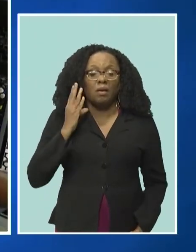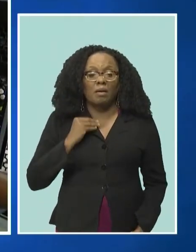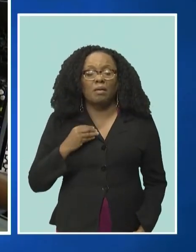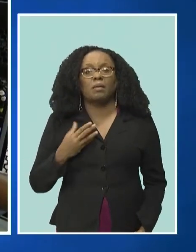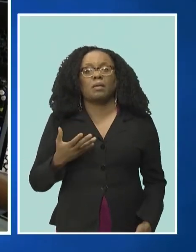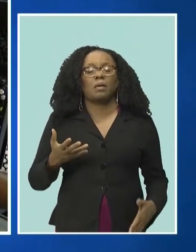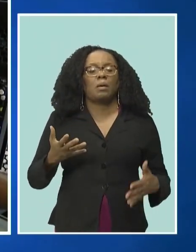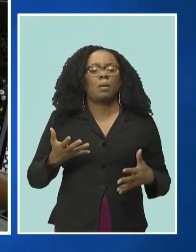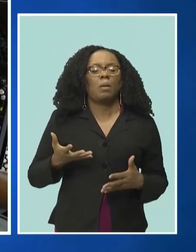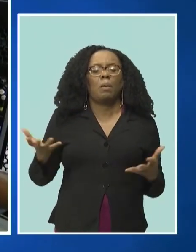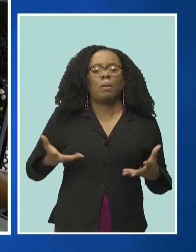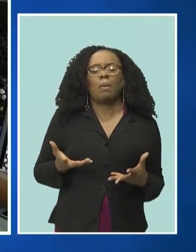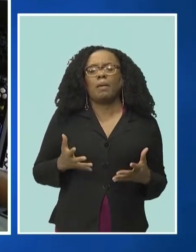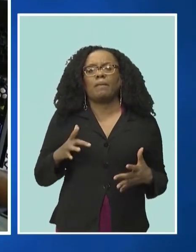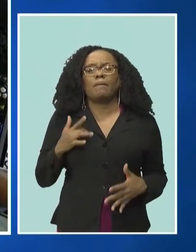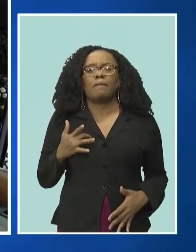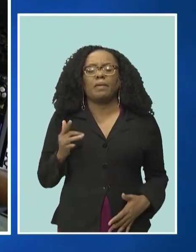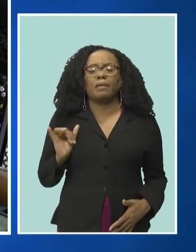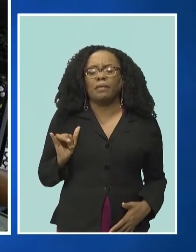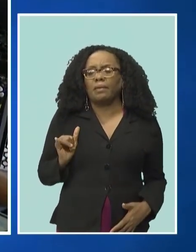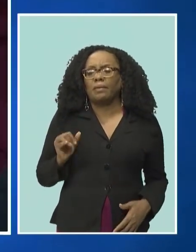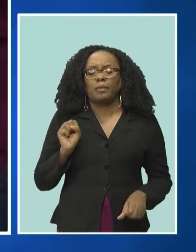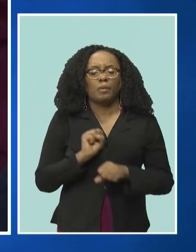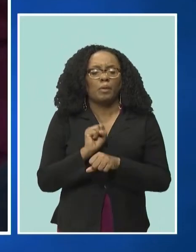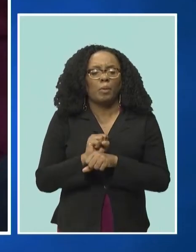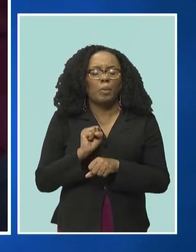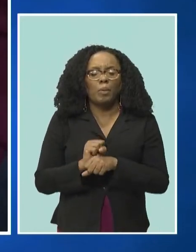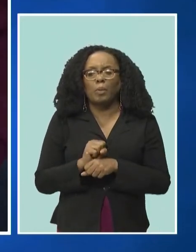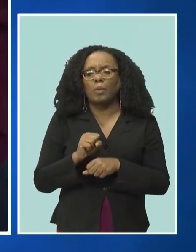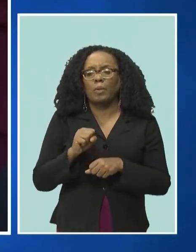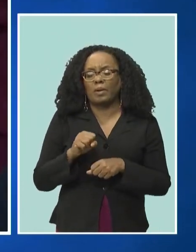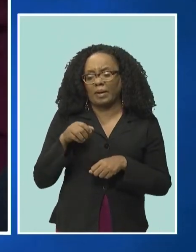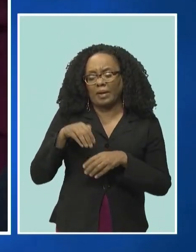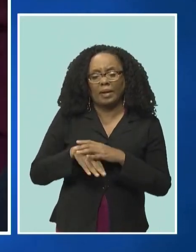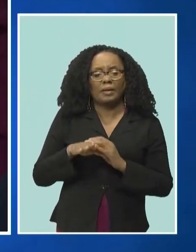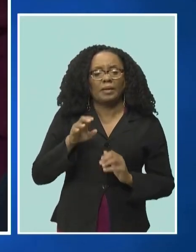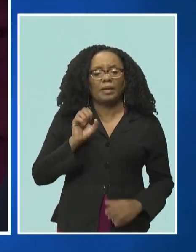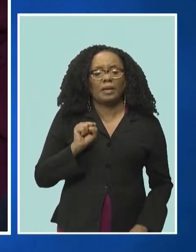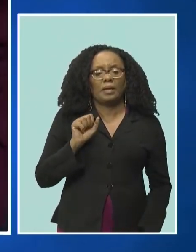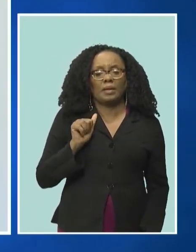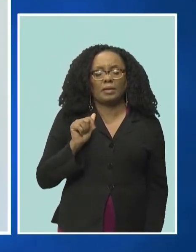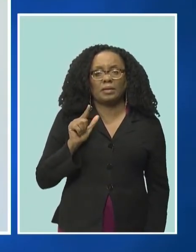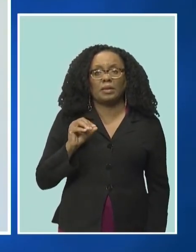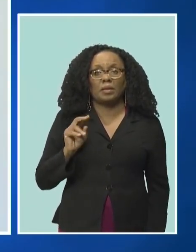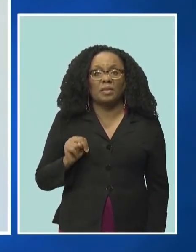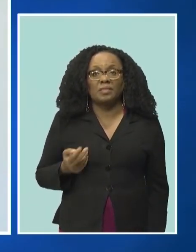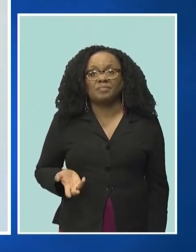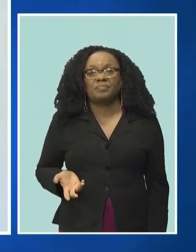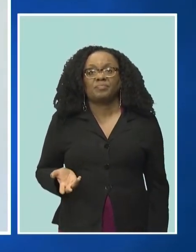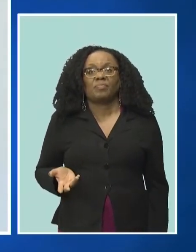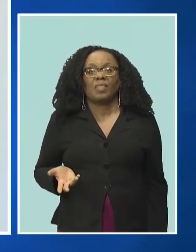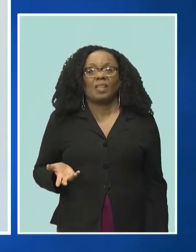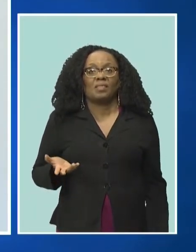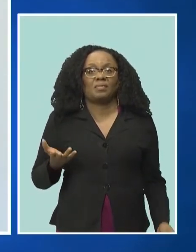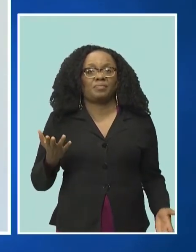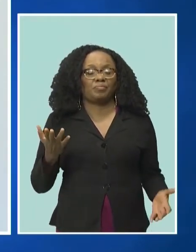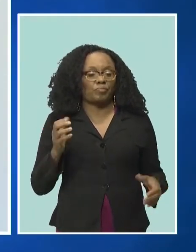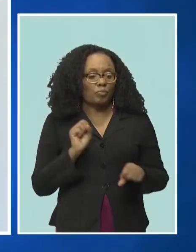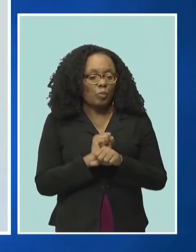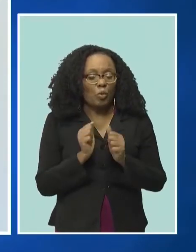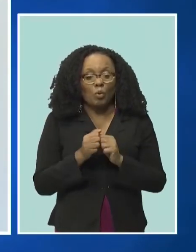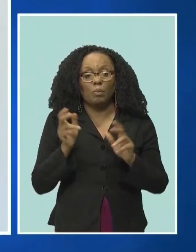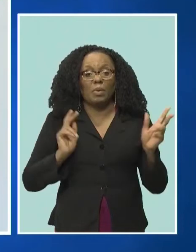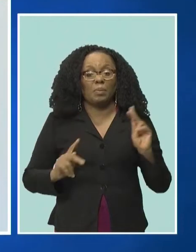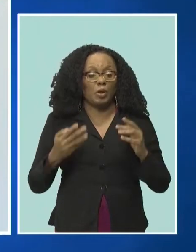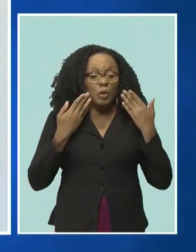in a real salon, a working salon, with individuals that they do technically may not know, right?